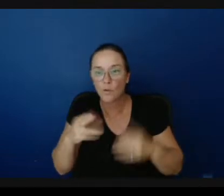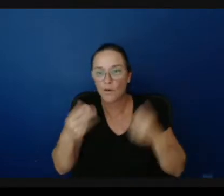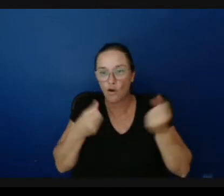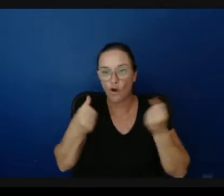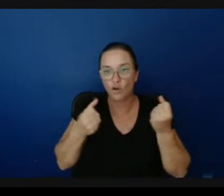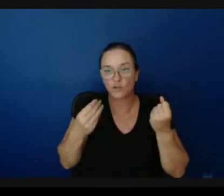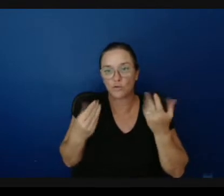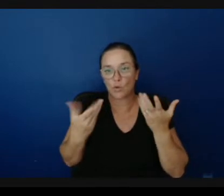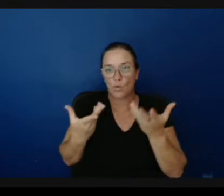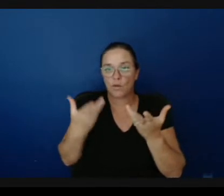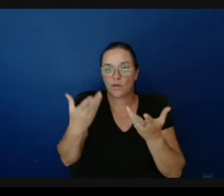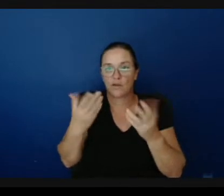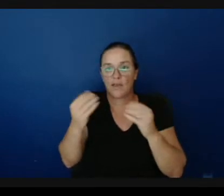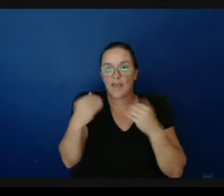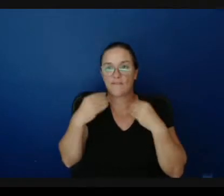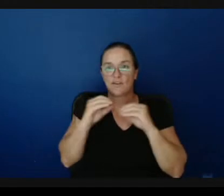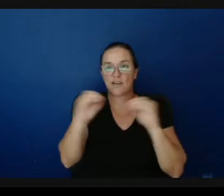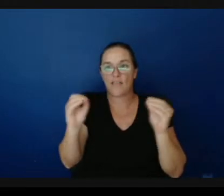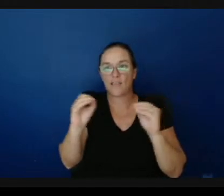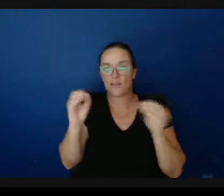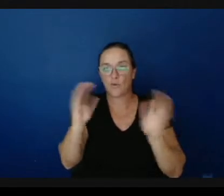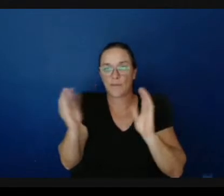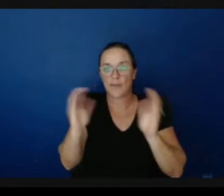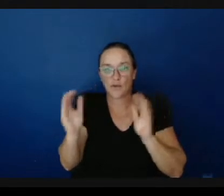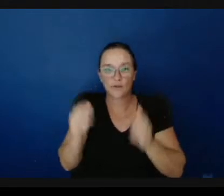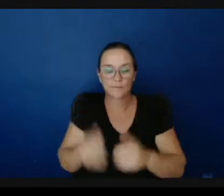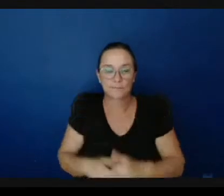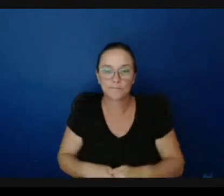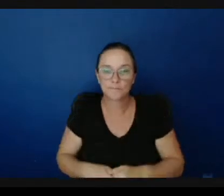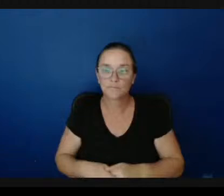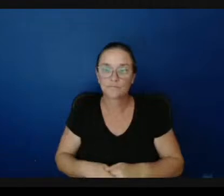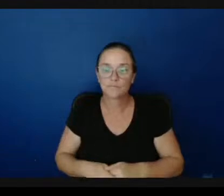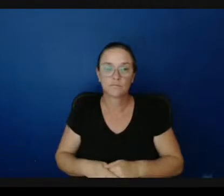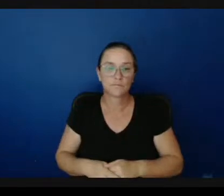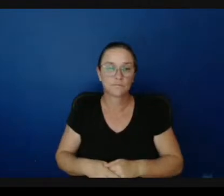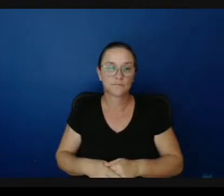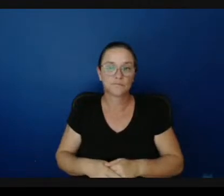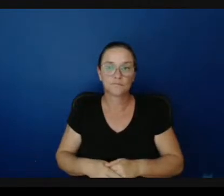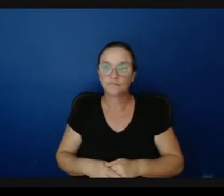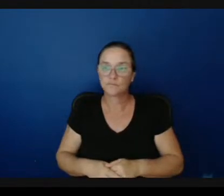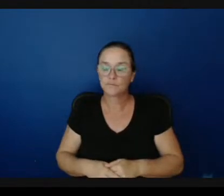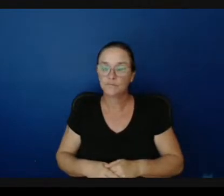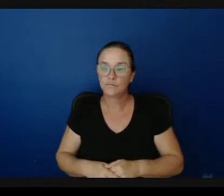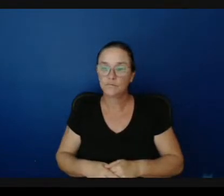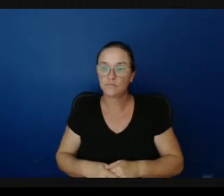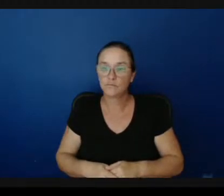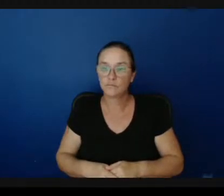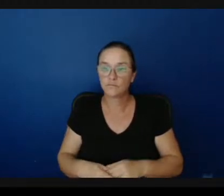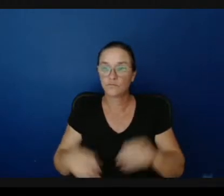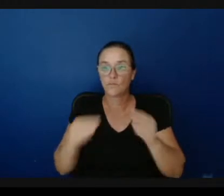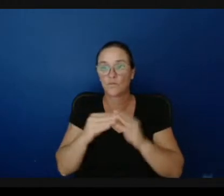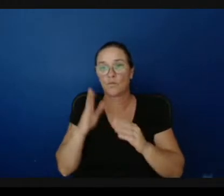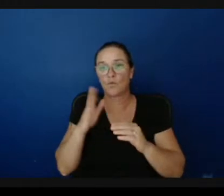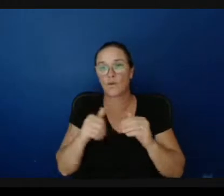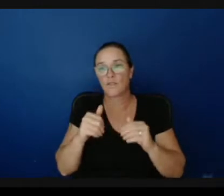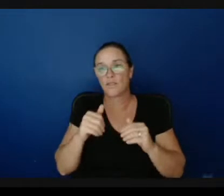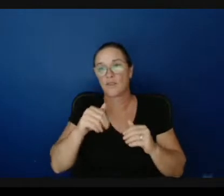area that got covered by lava, as pointed out on that map earlier, right? More than 200 acres covered.